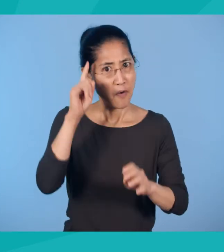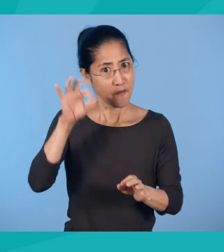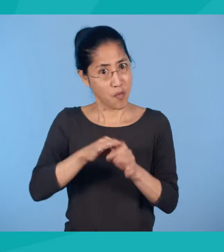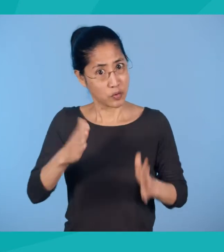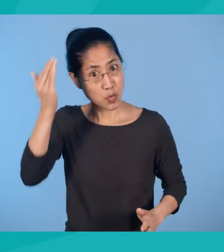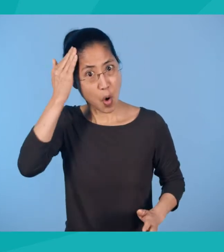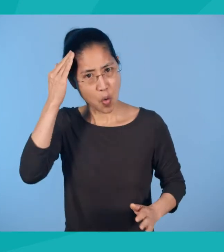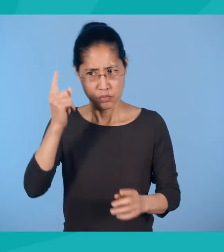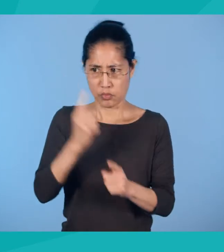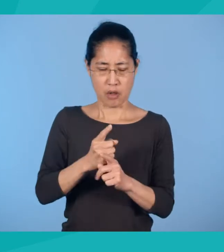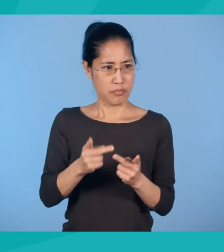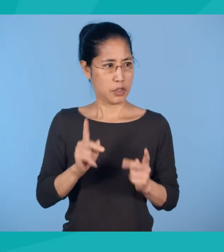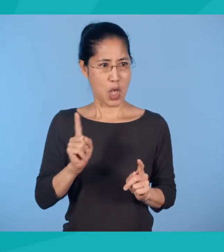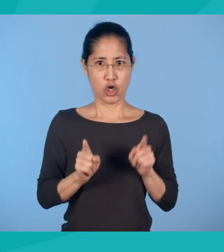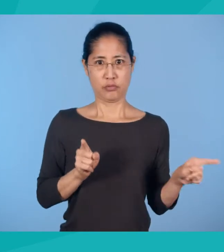Elections website.